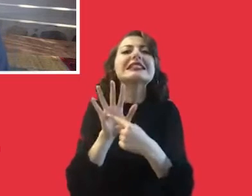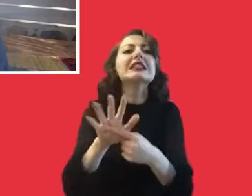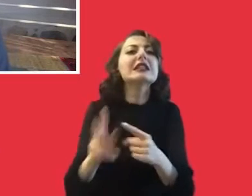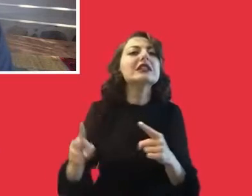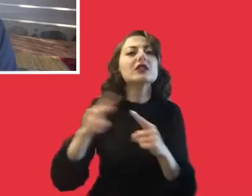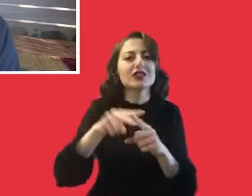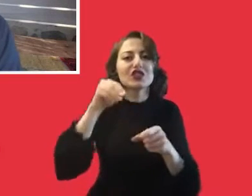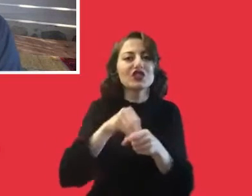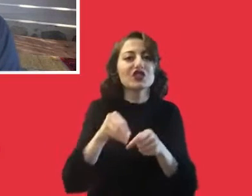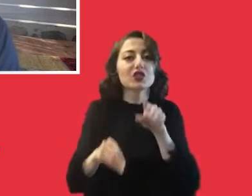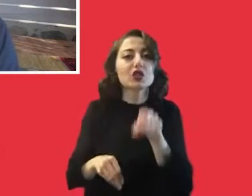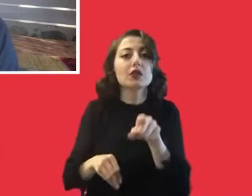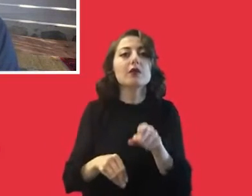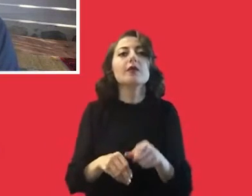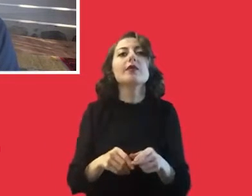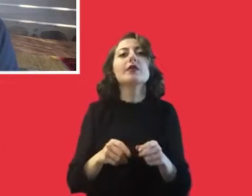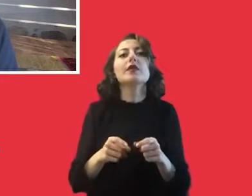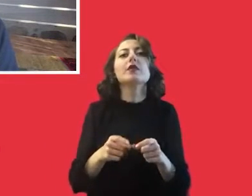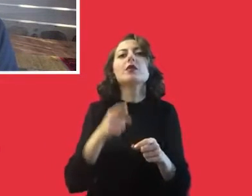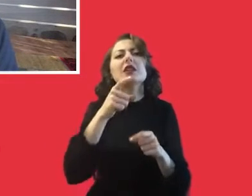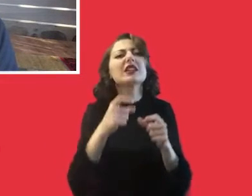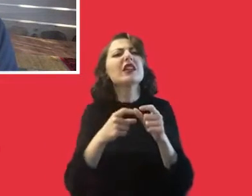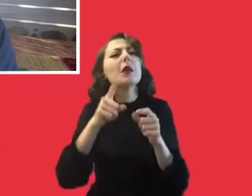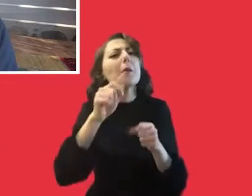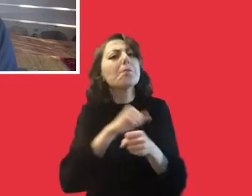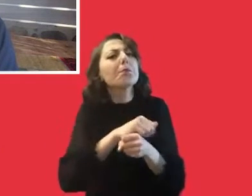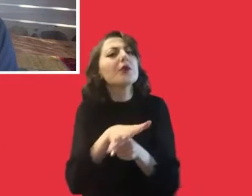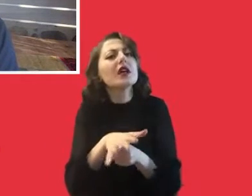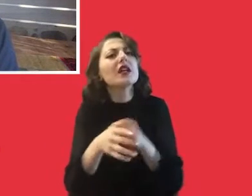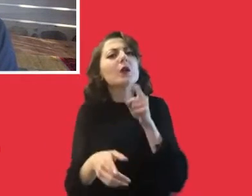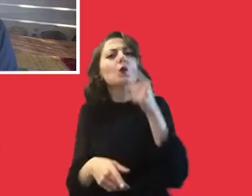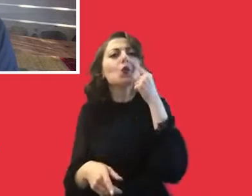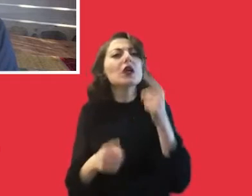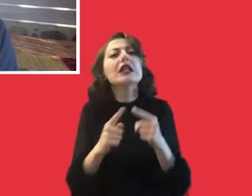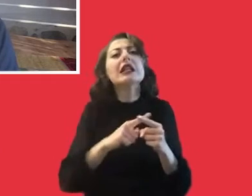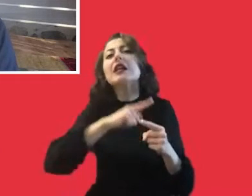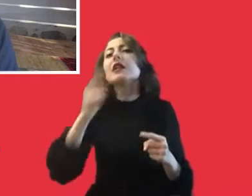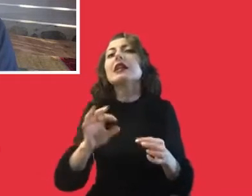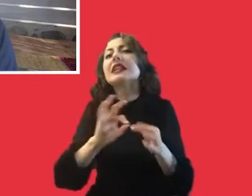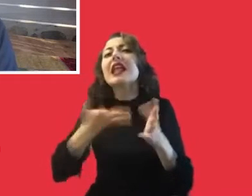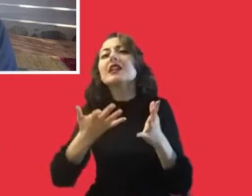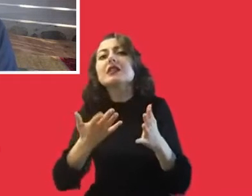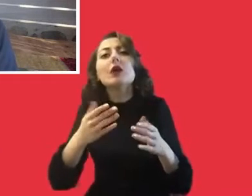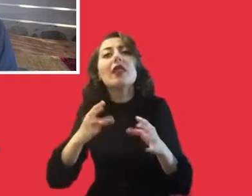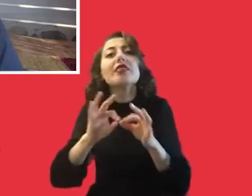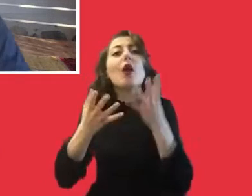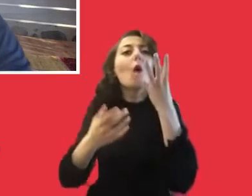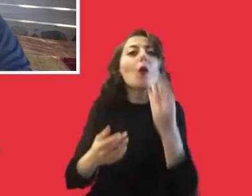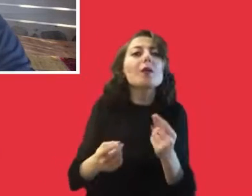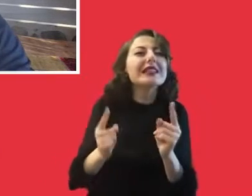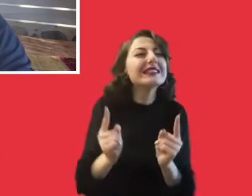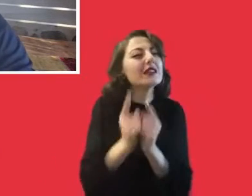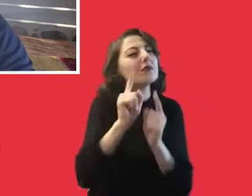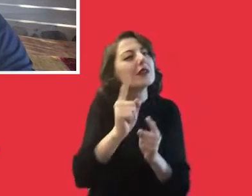that this is contributing women to take part in the public sphere, the women. And how are you managing this process during